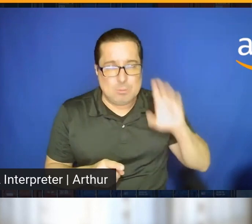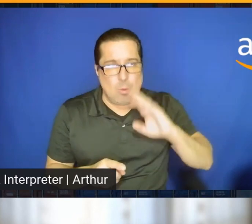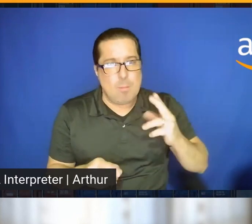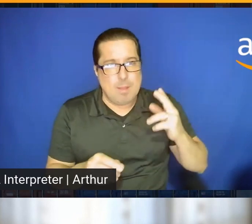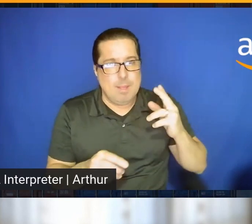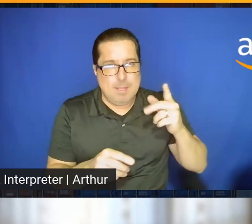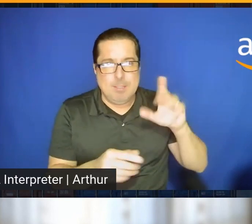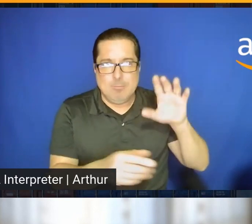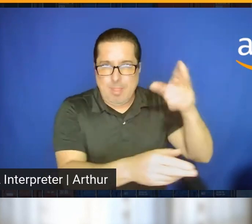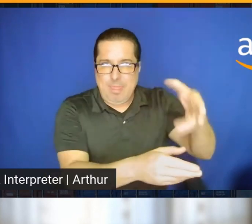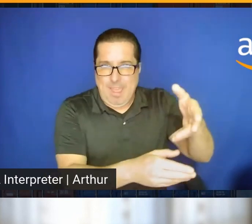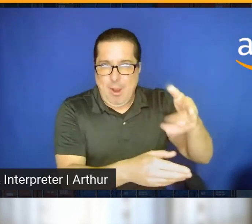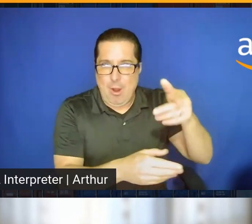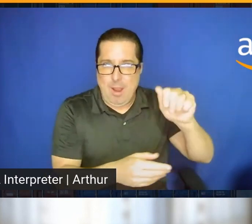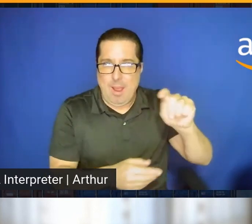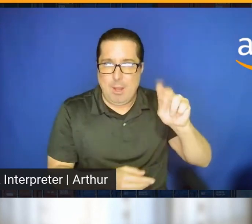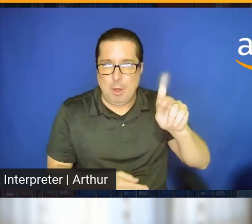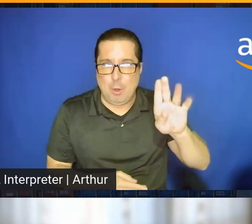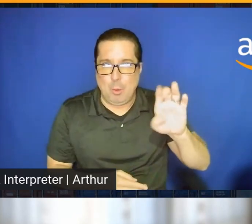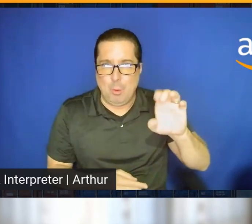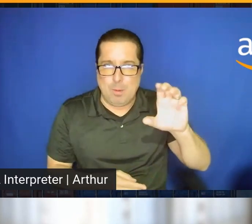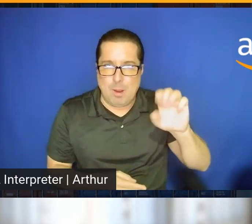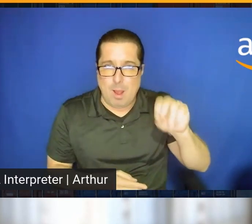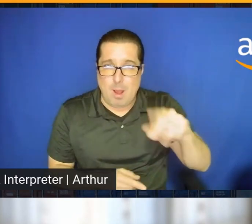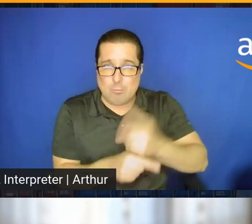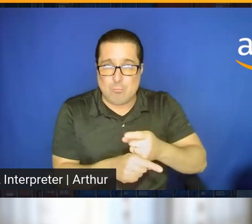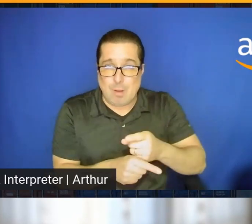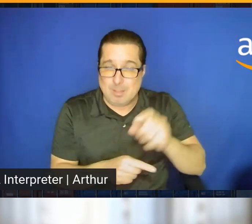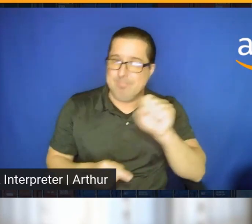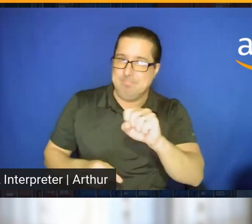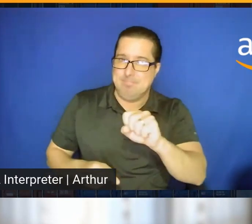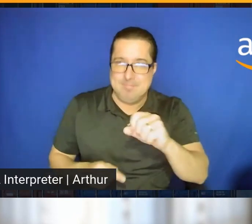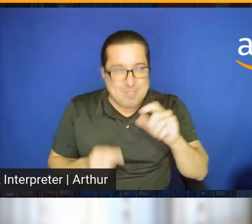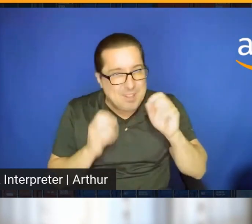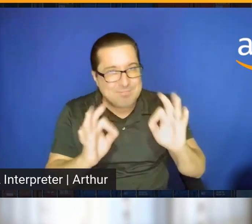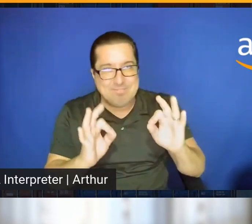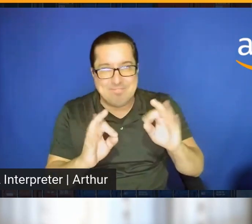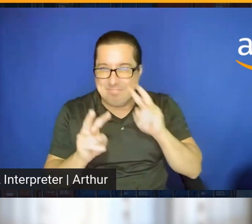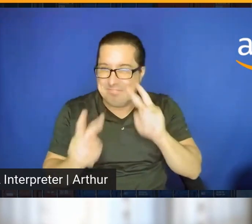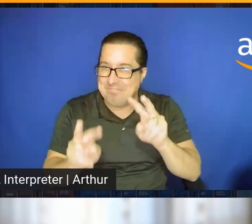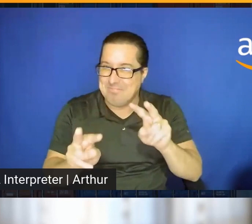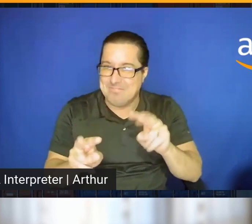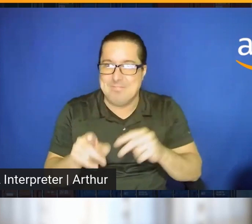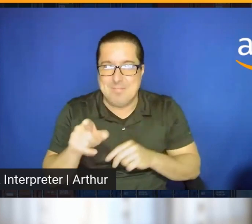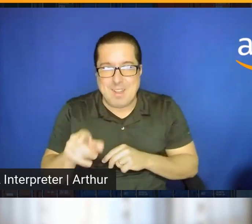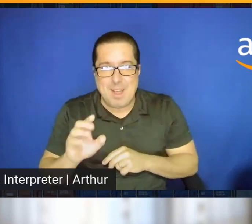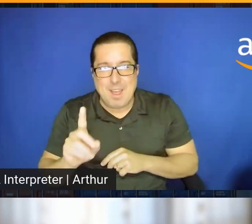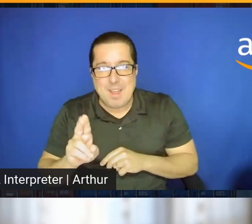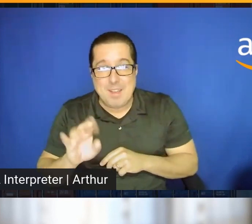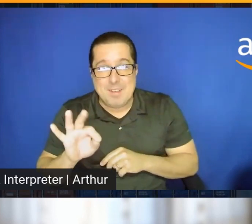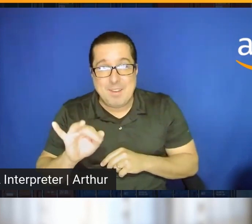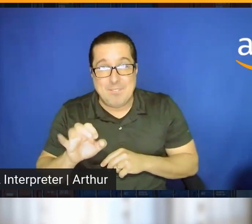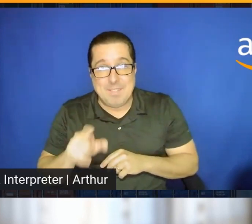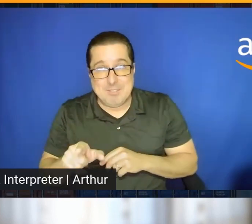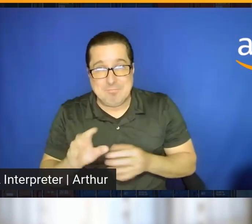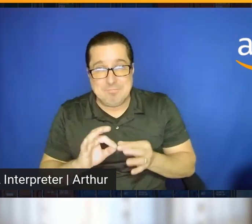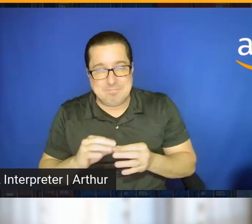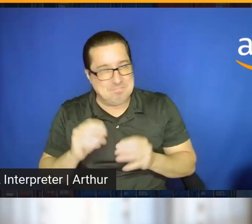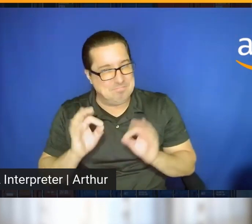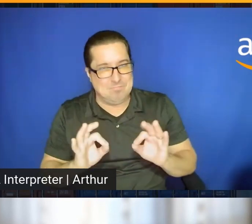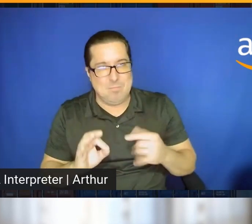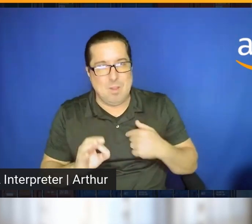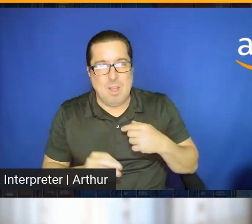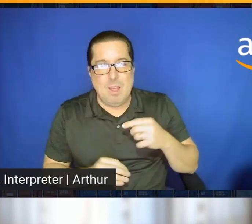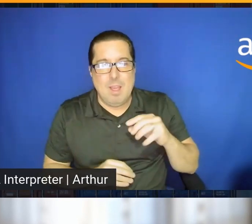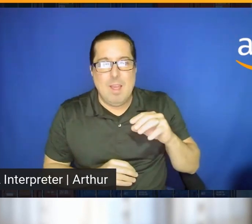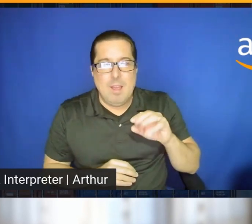right? Correct. Awesome. Yeah, so I'll get to see you all there. Duffy, sorry, cut you off there. No problem. I'm Duffy Cooley. I'm the field